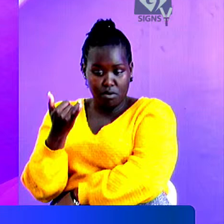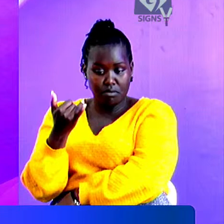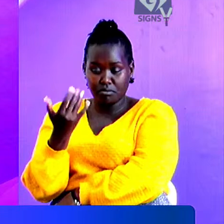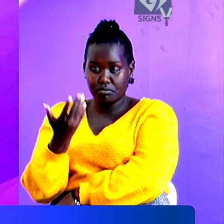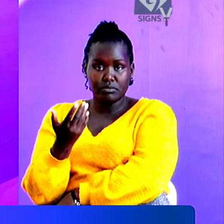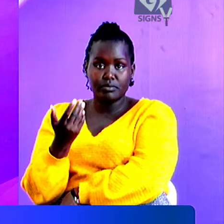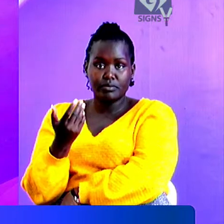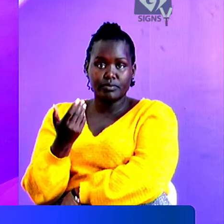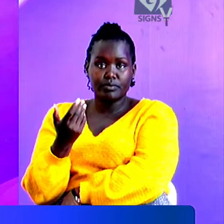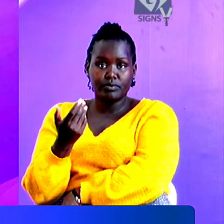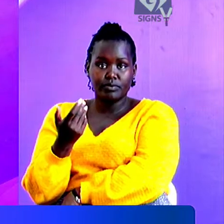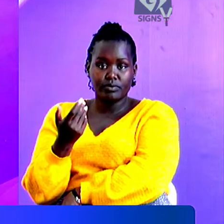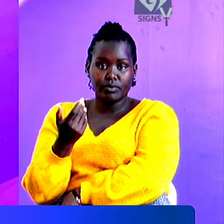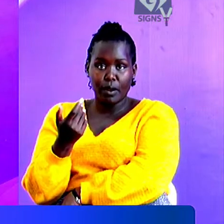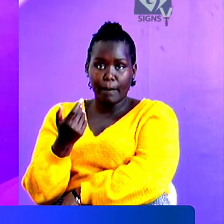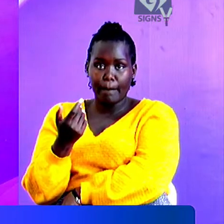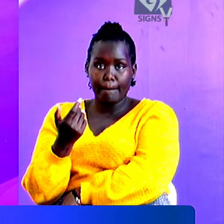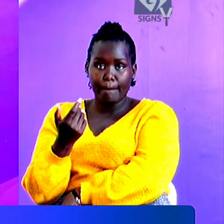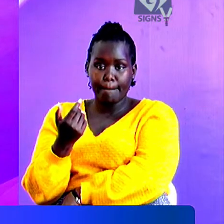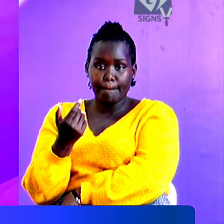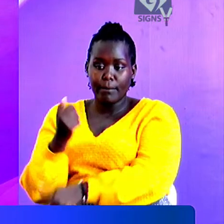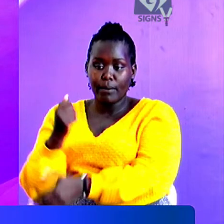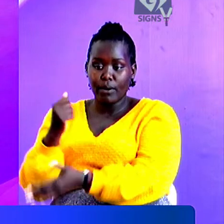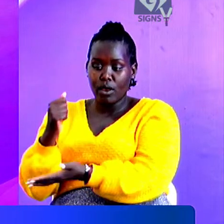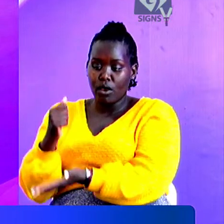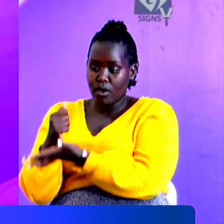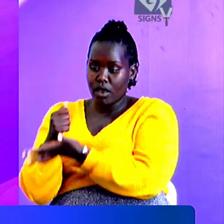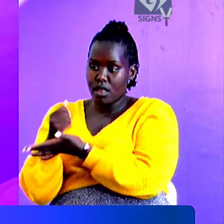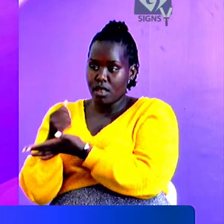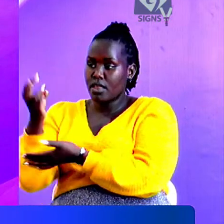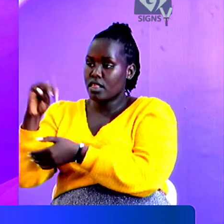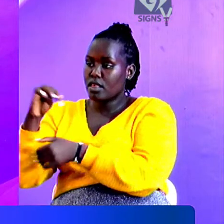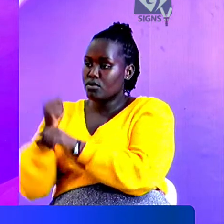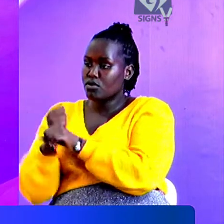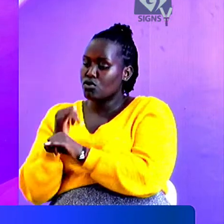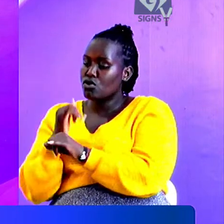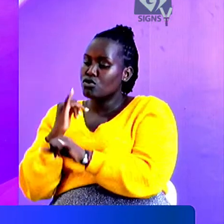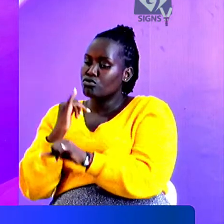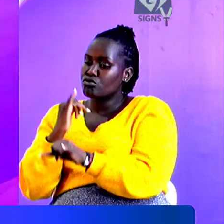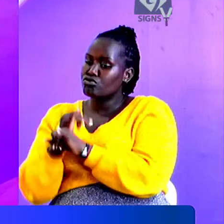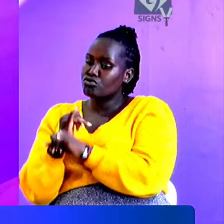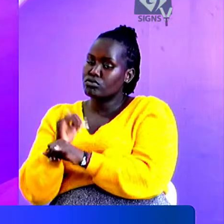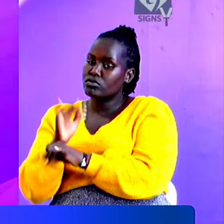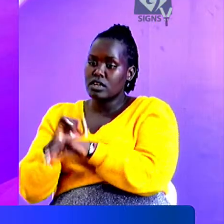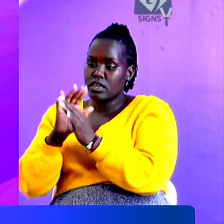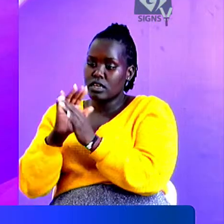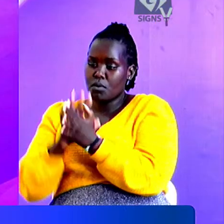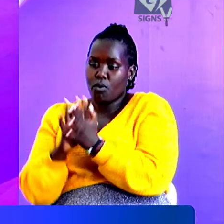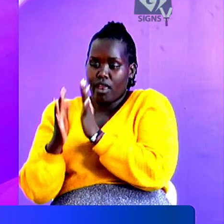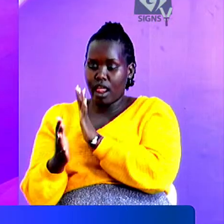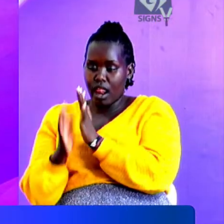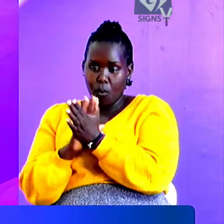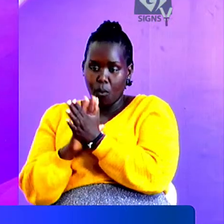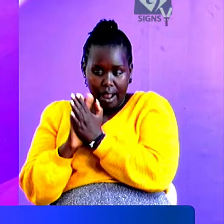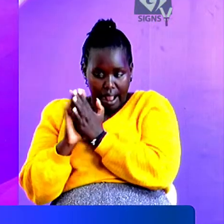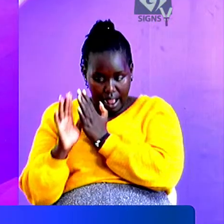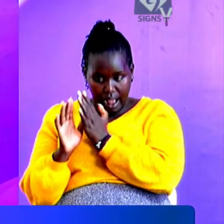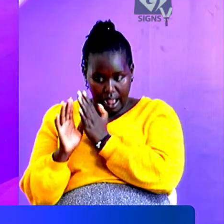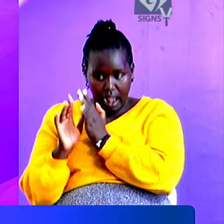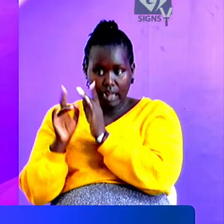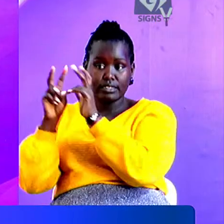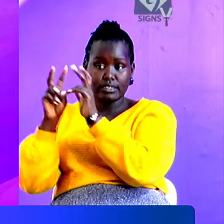loggerheads with the politicians. No, we are not. We are helping them do their jobs. Because the moment we highlight issues, at least probably, maybe they are